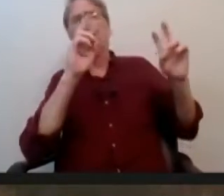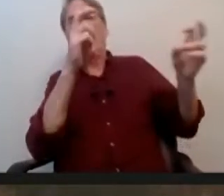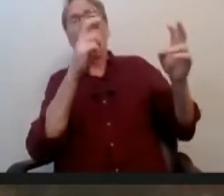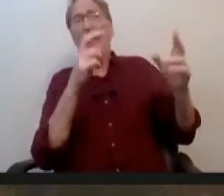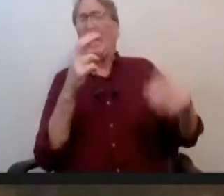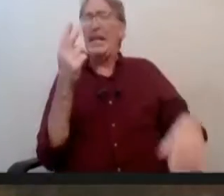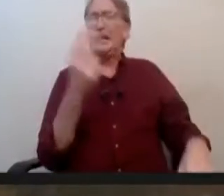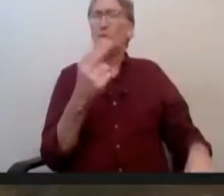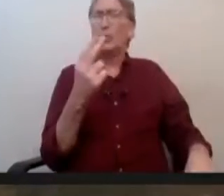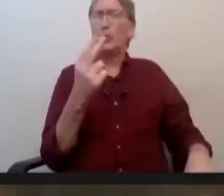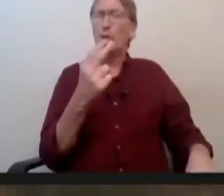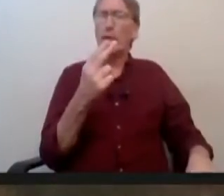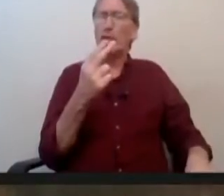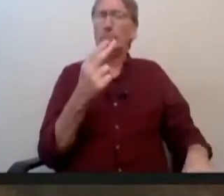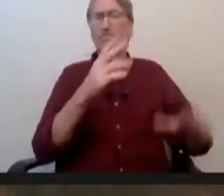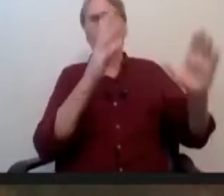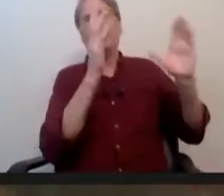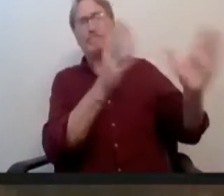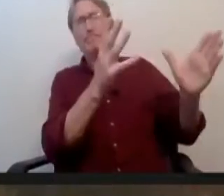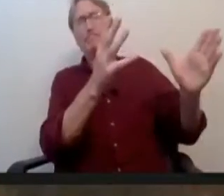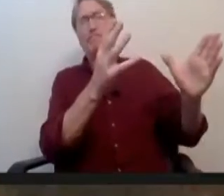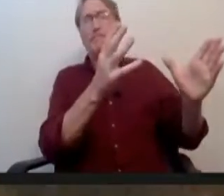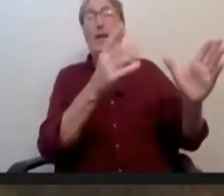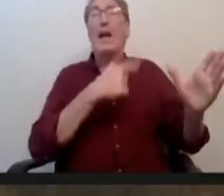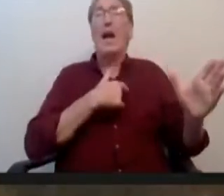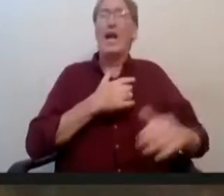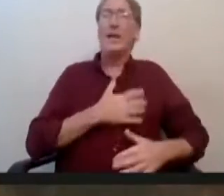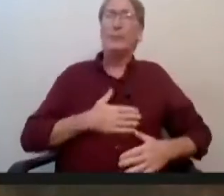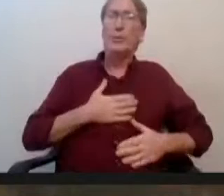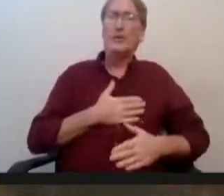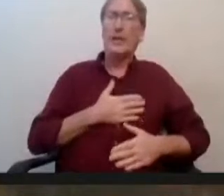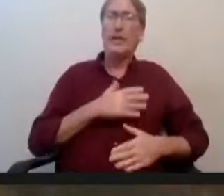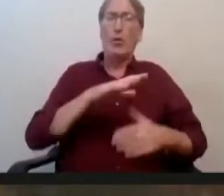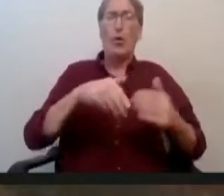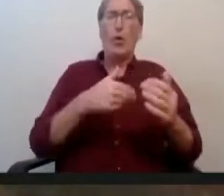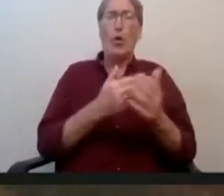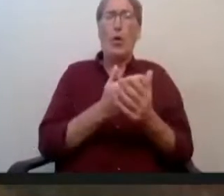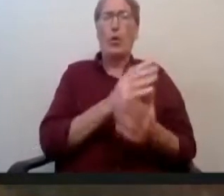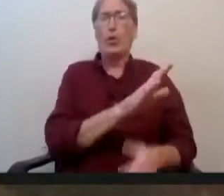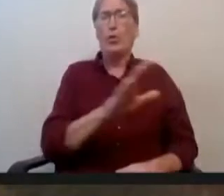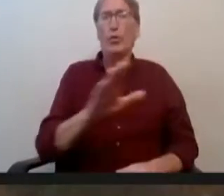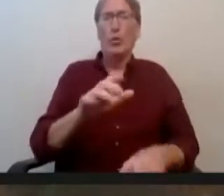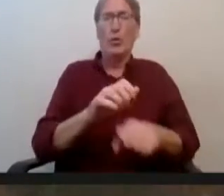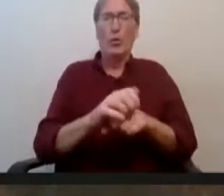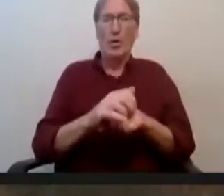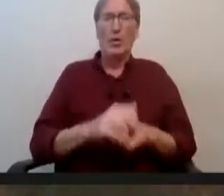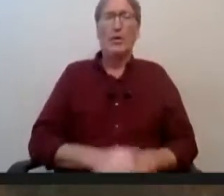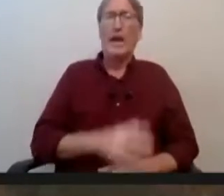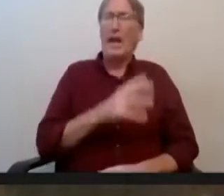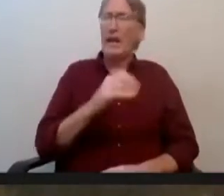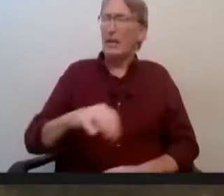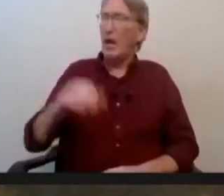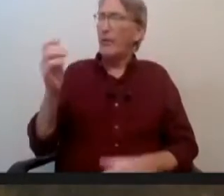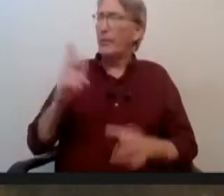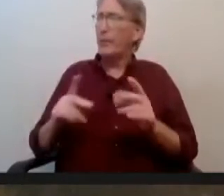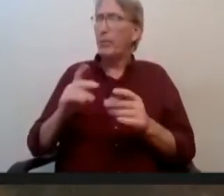structure. So I appreciate all the work that you've done and others that have worked on